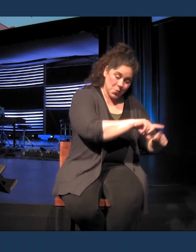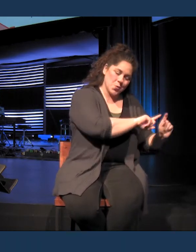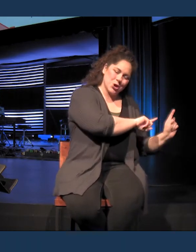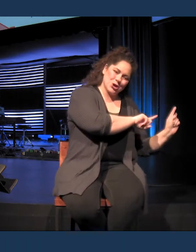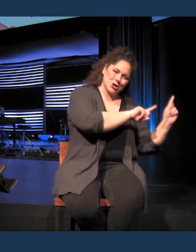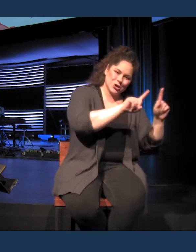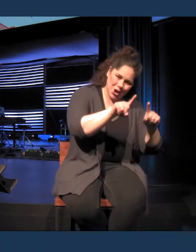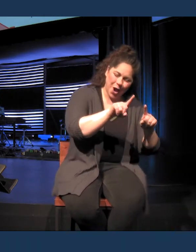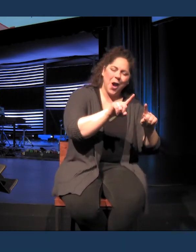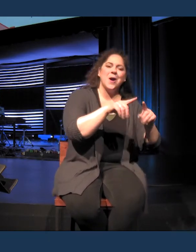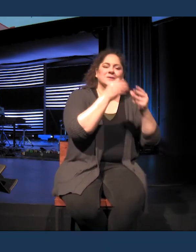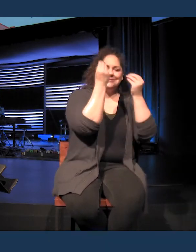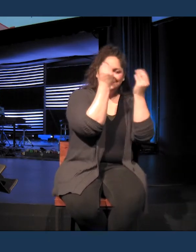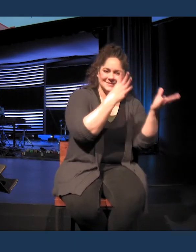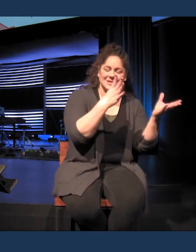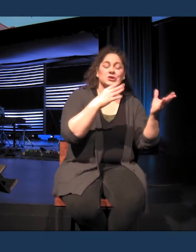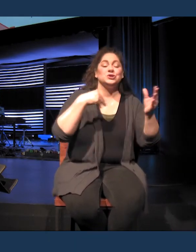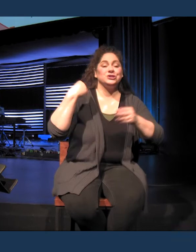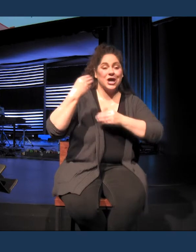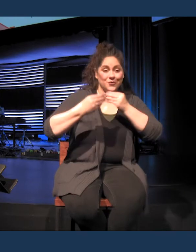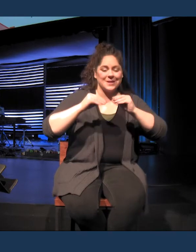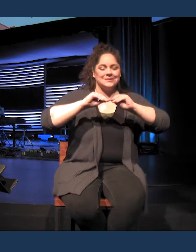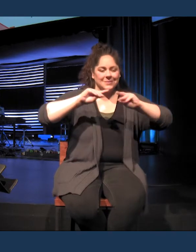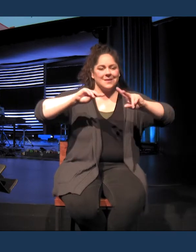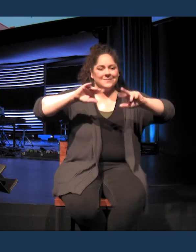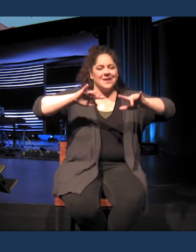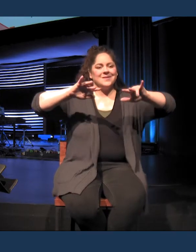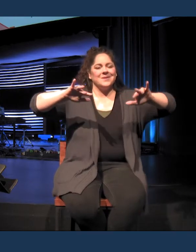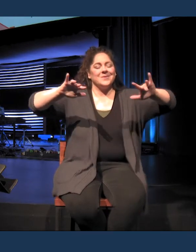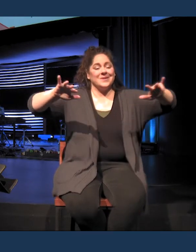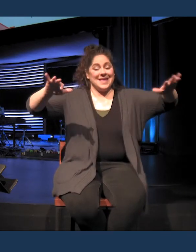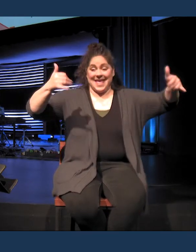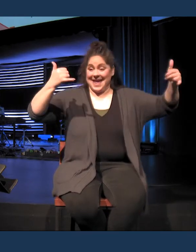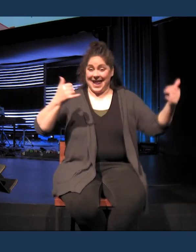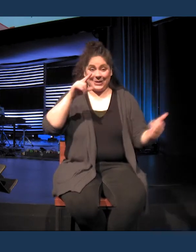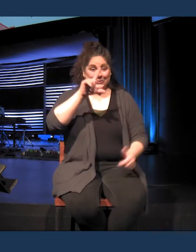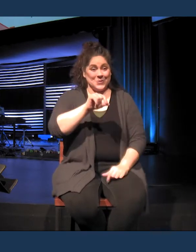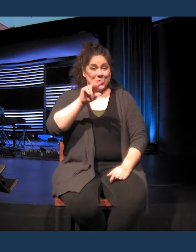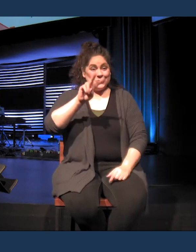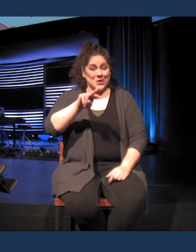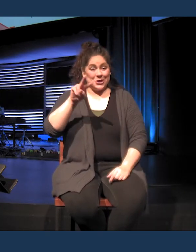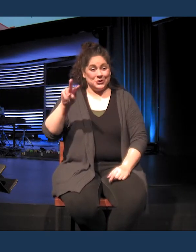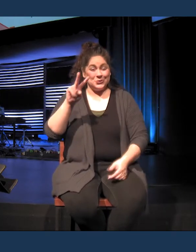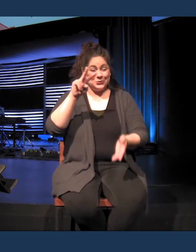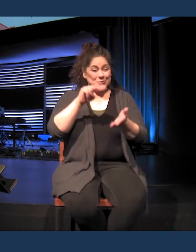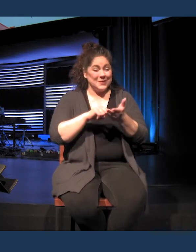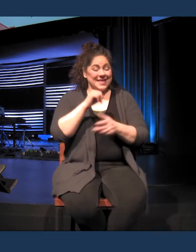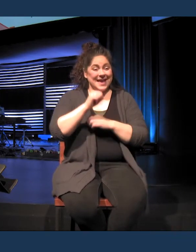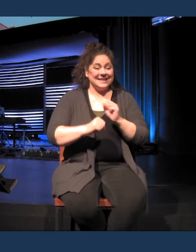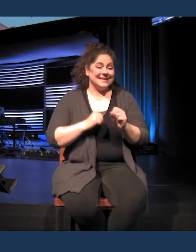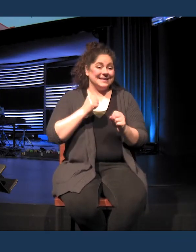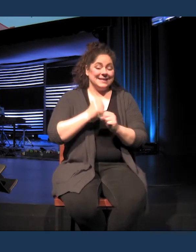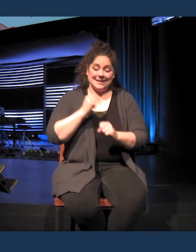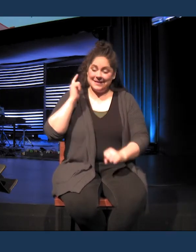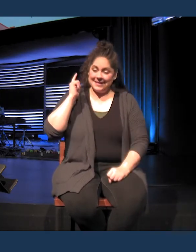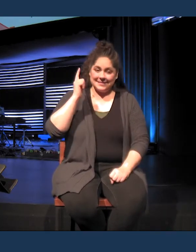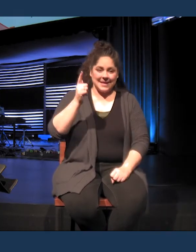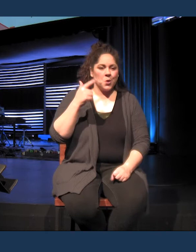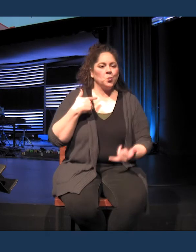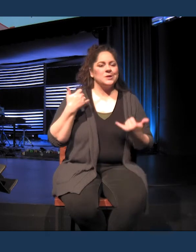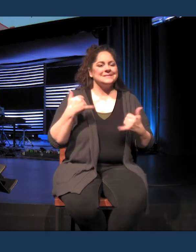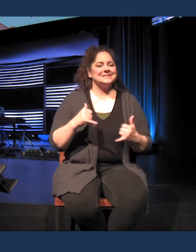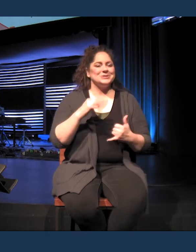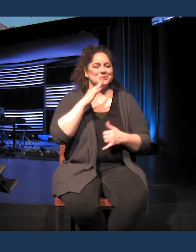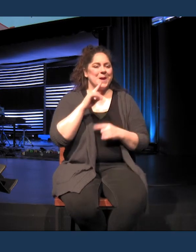after generation, year after year, century after century. Here we are in 2022, 2,000 years later about, and we're still talking